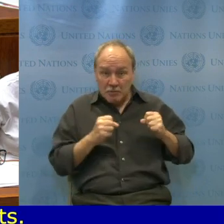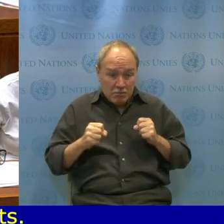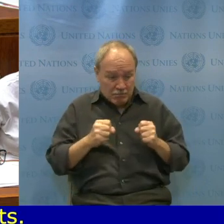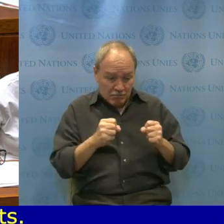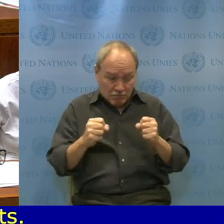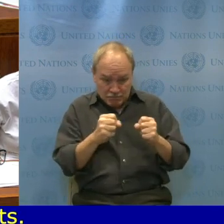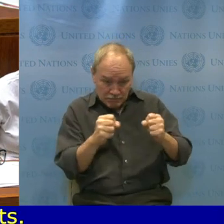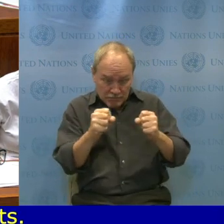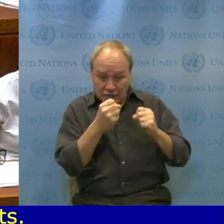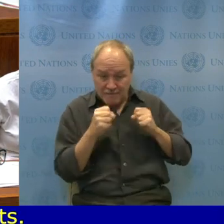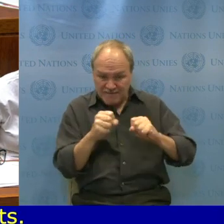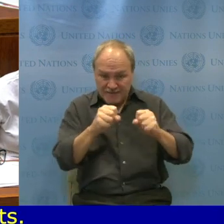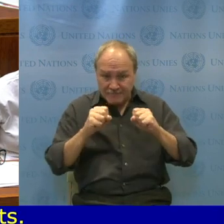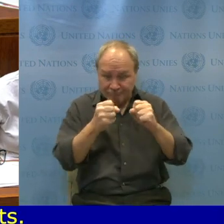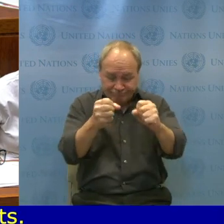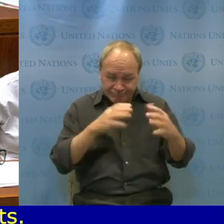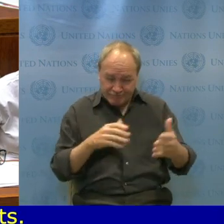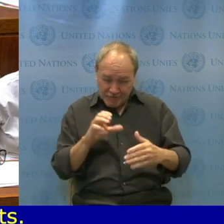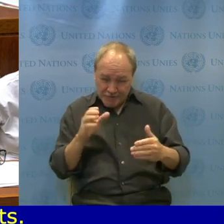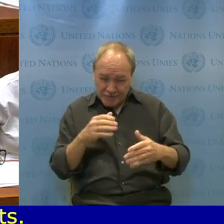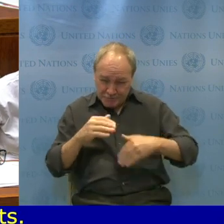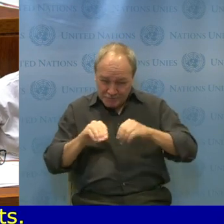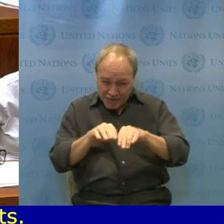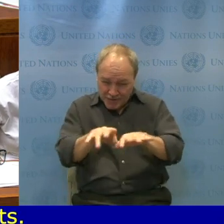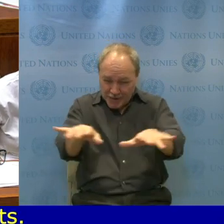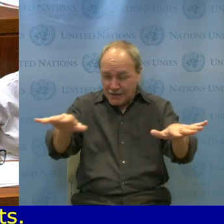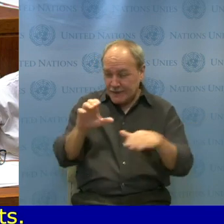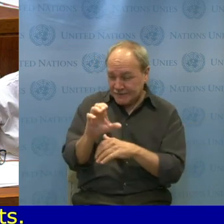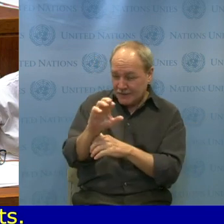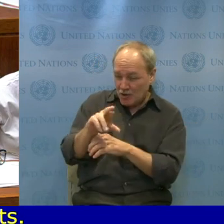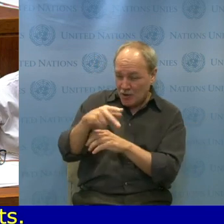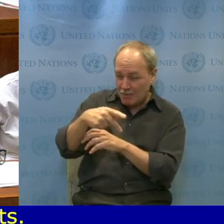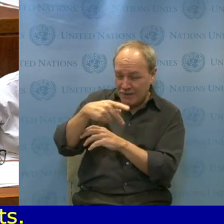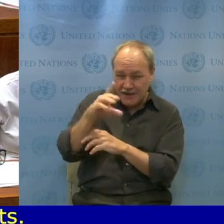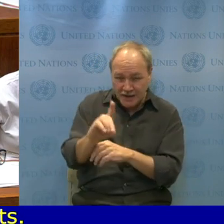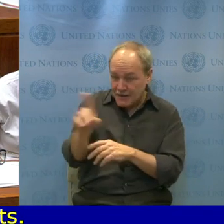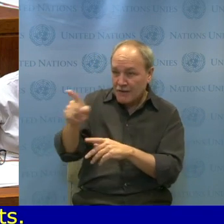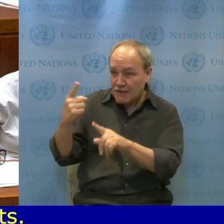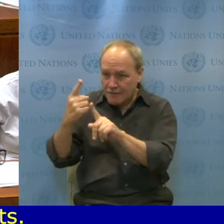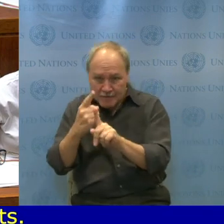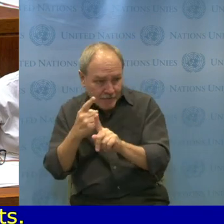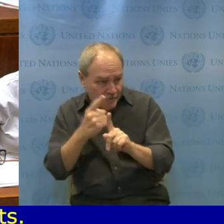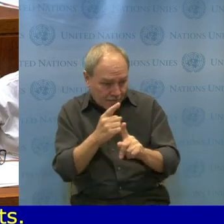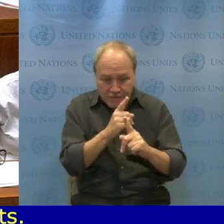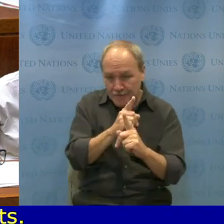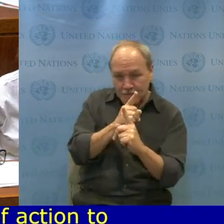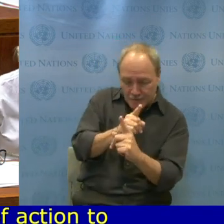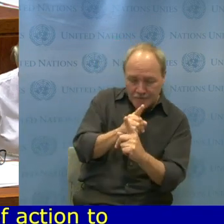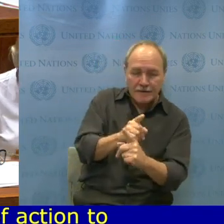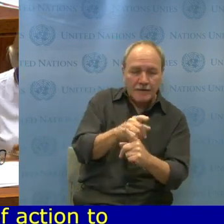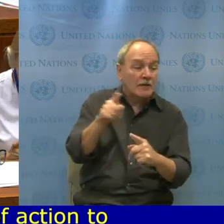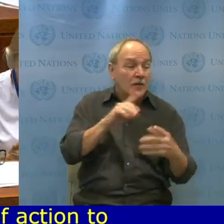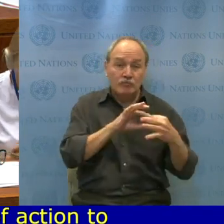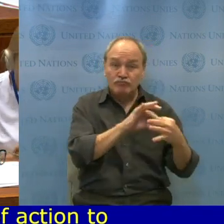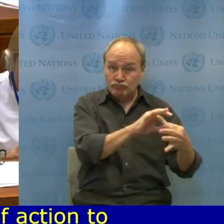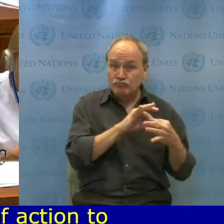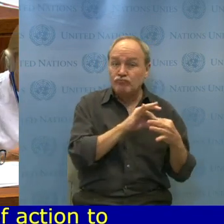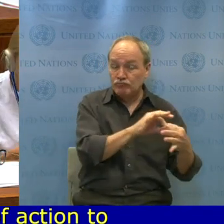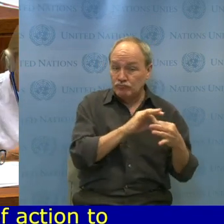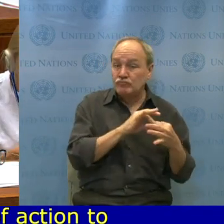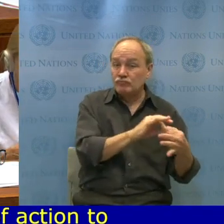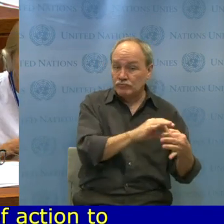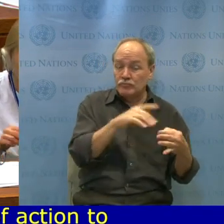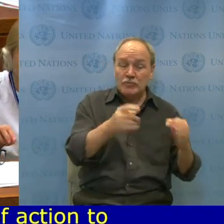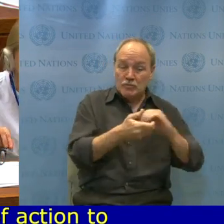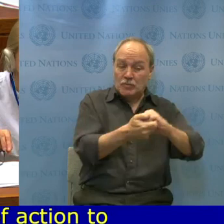is being developed in close cooperation with organizations of and for persons with